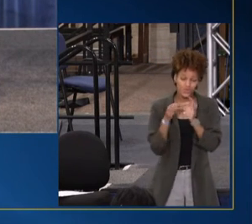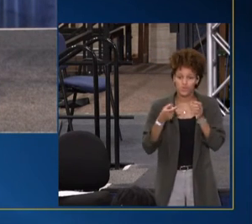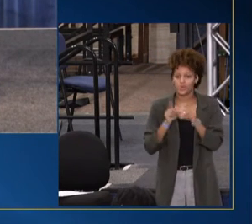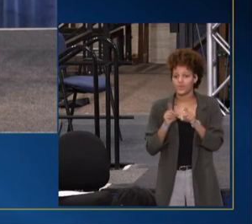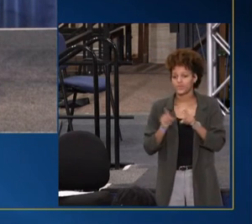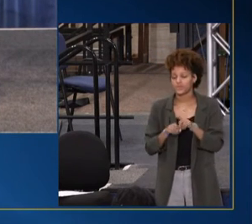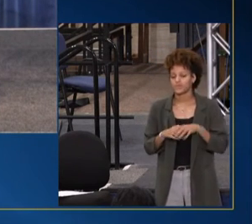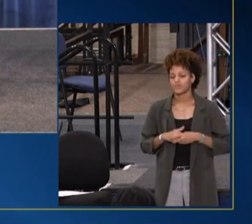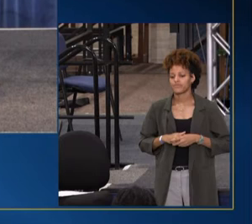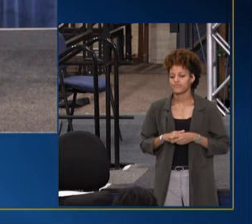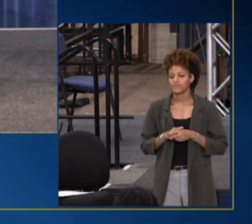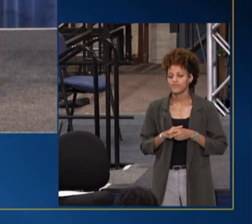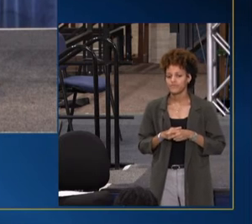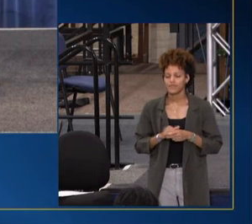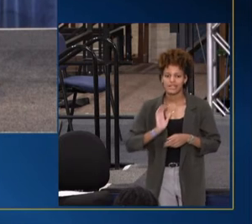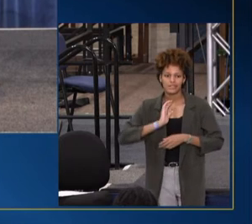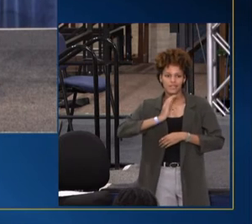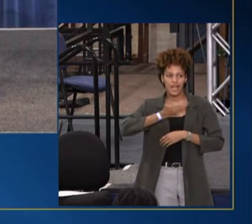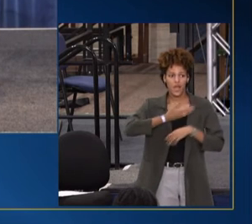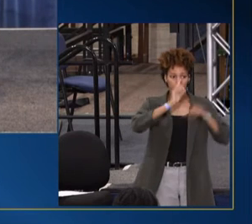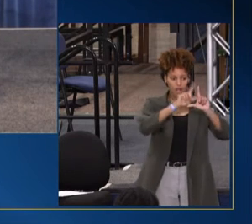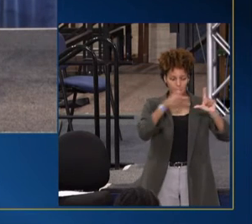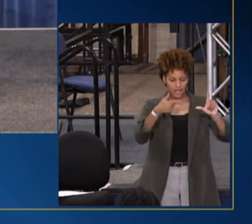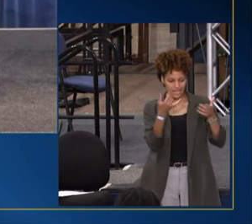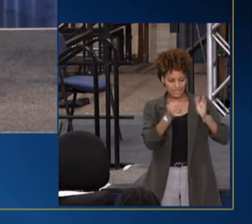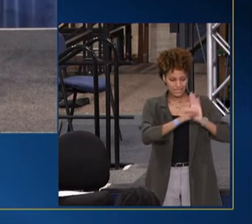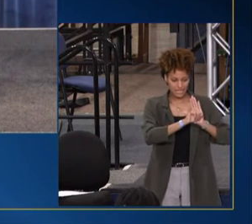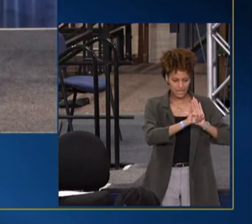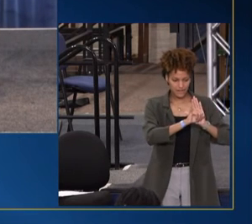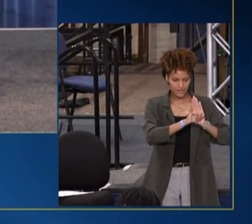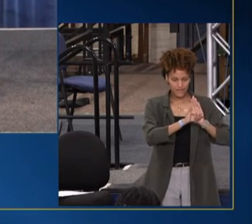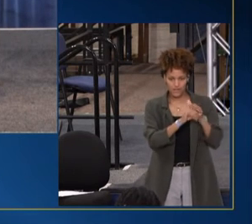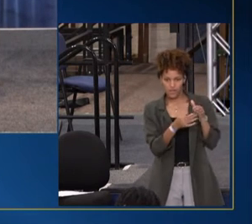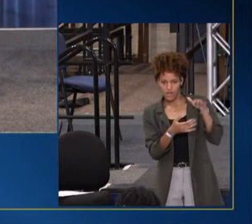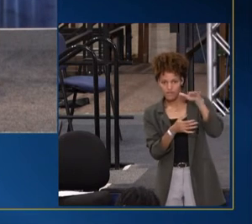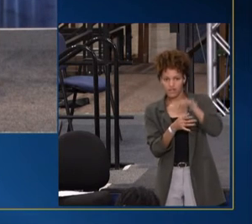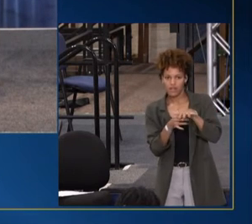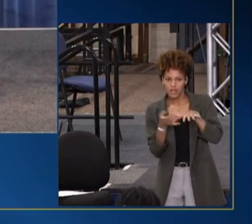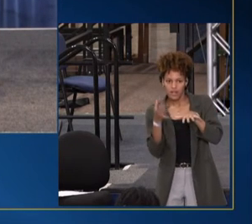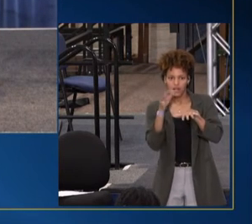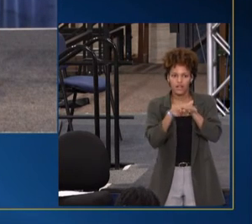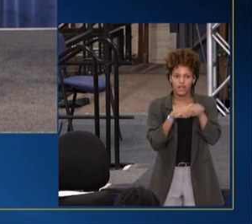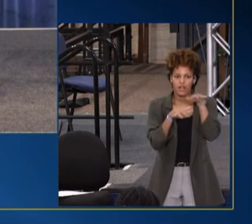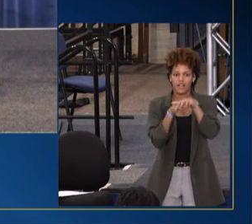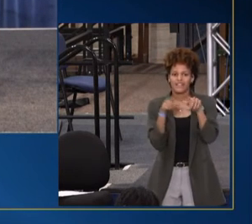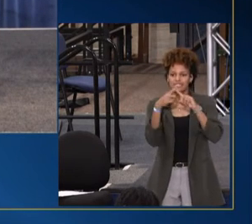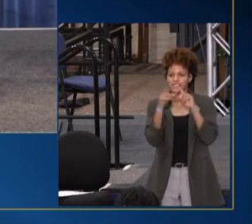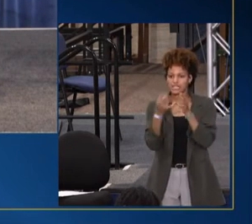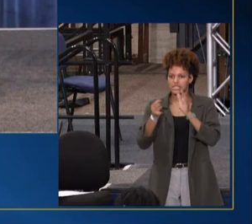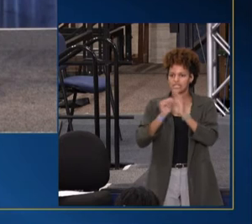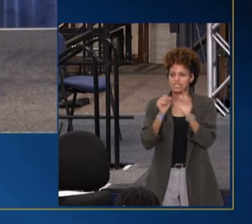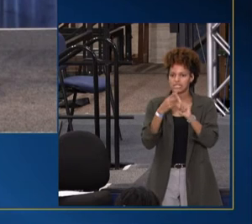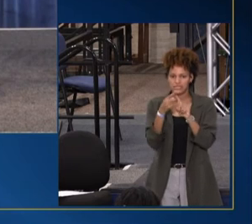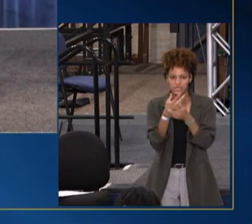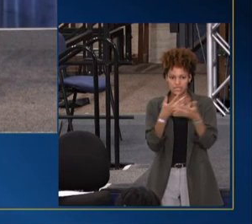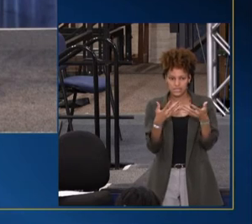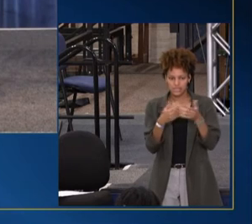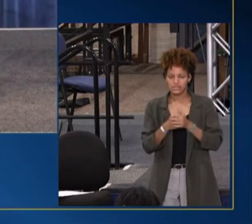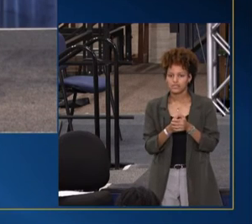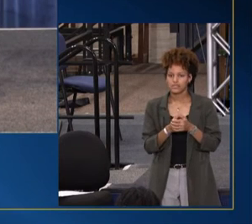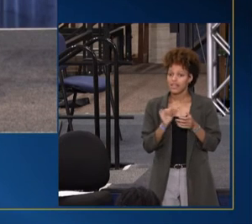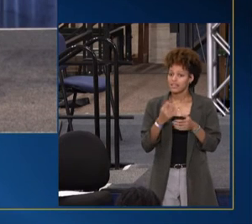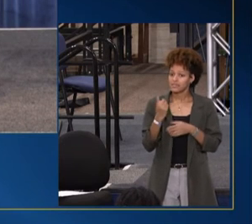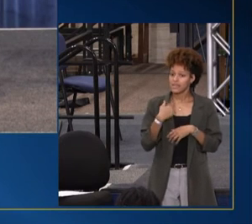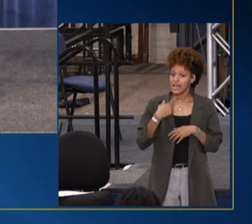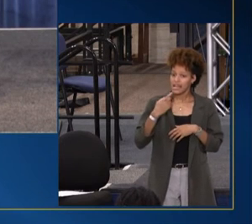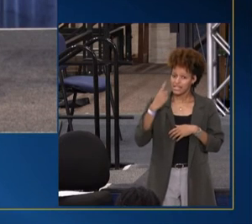that it's our LGBTQ identity compounded on other things. So I think that's something that I